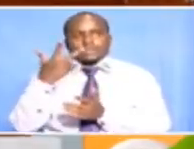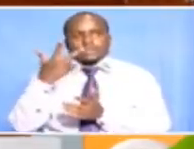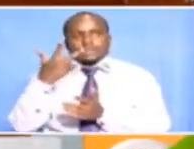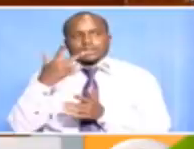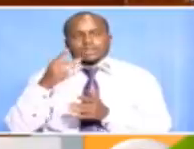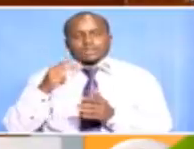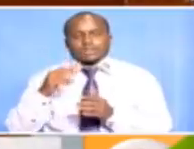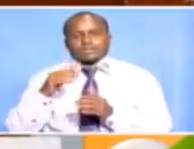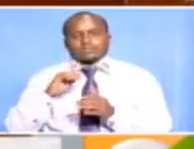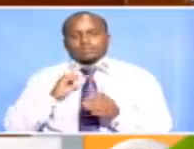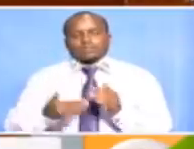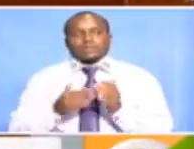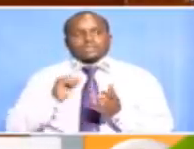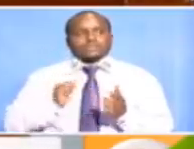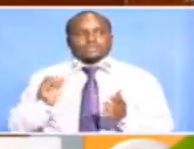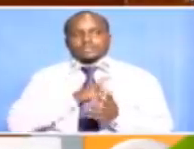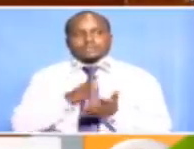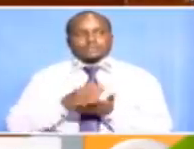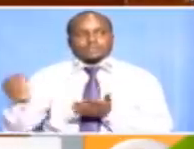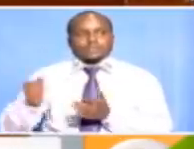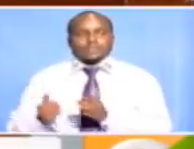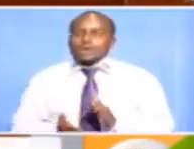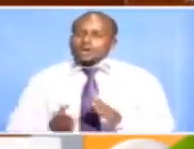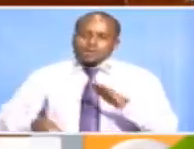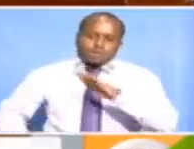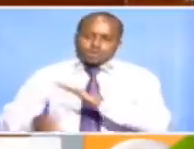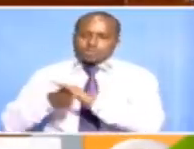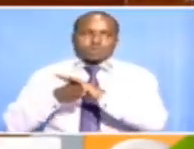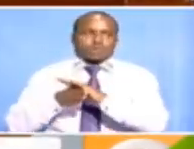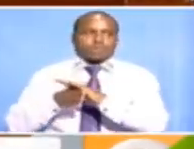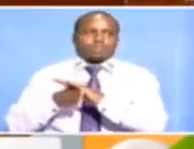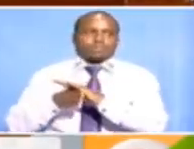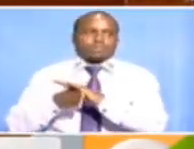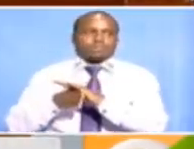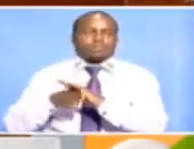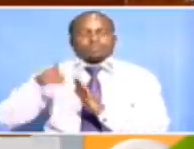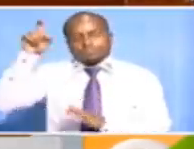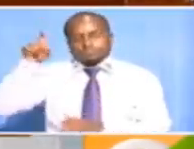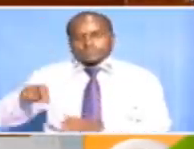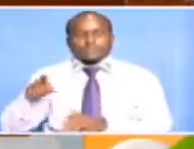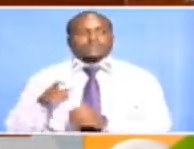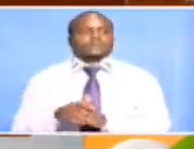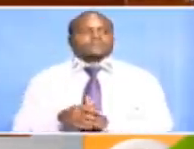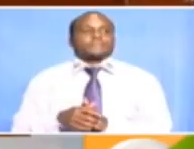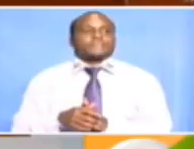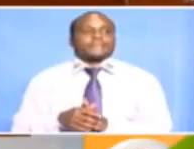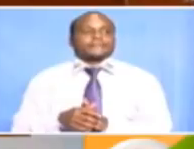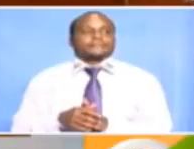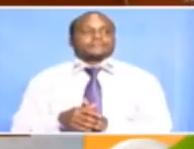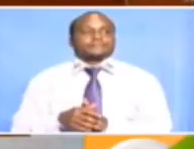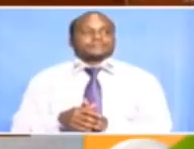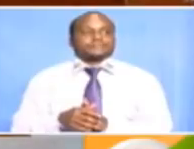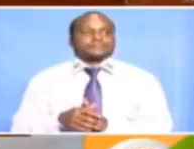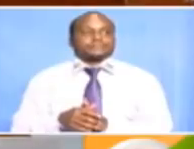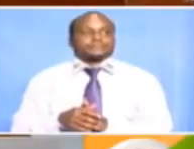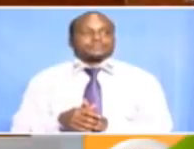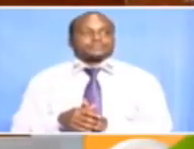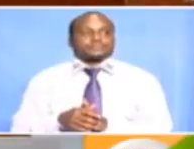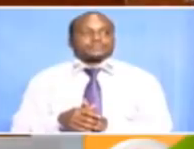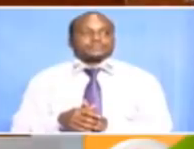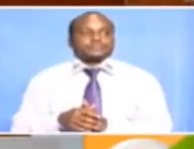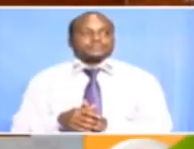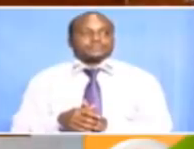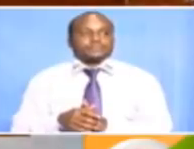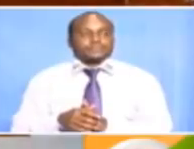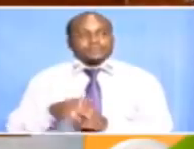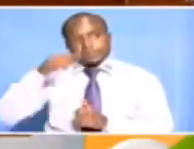suspended. They have to go home, pending the outcome of the DCI's case. Because the